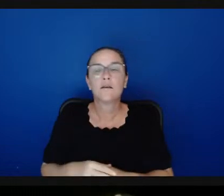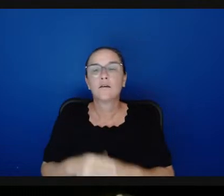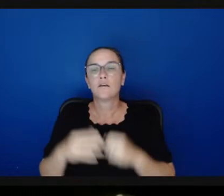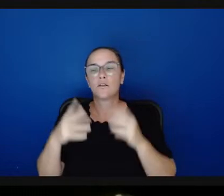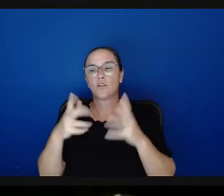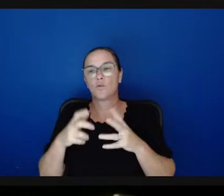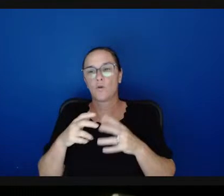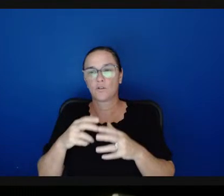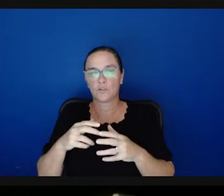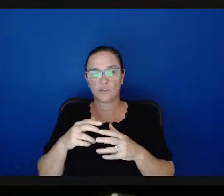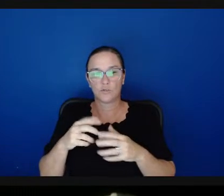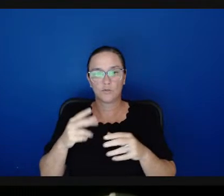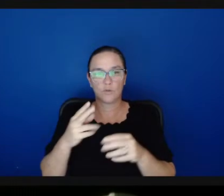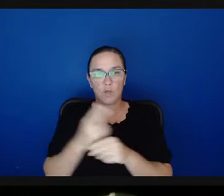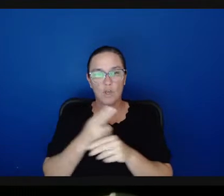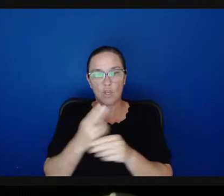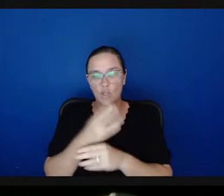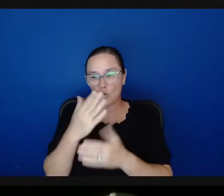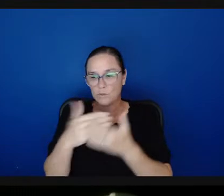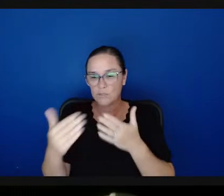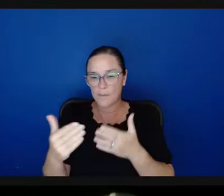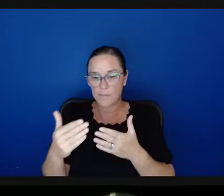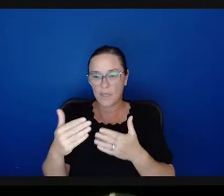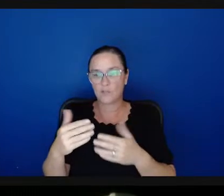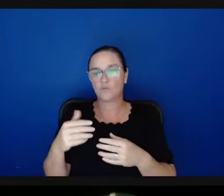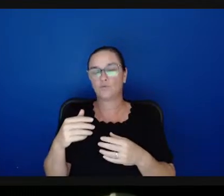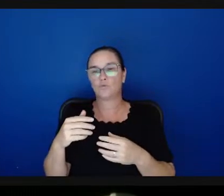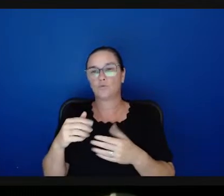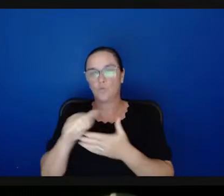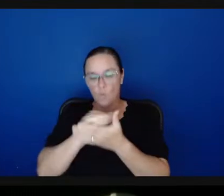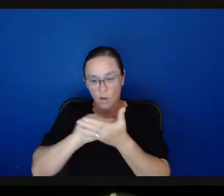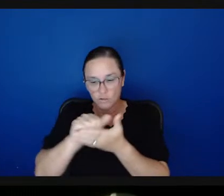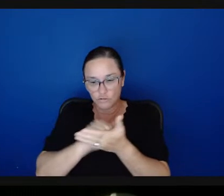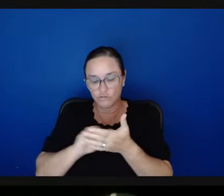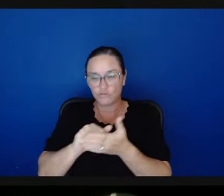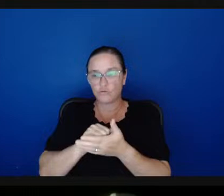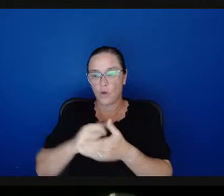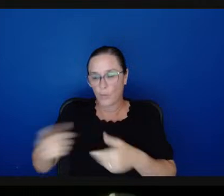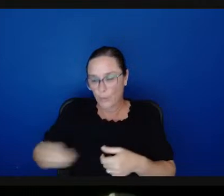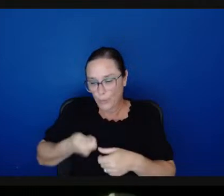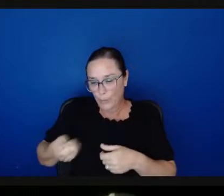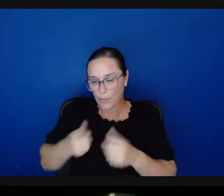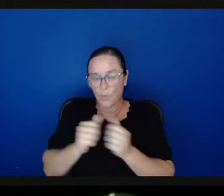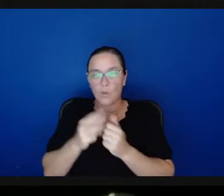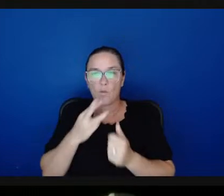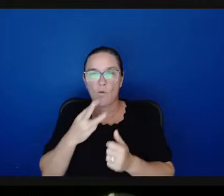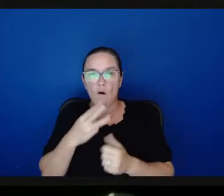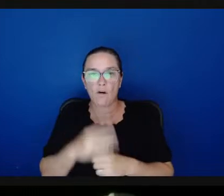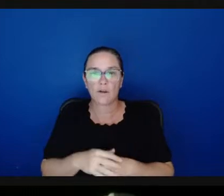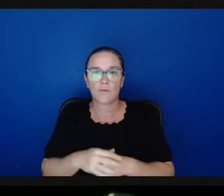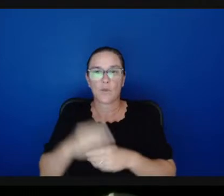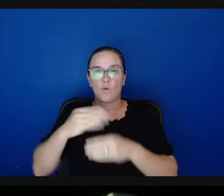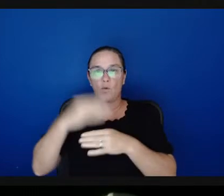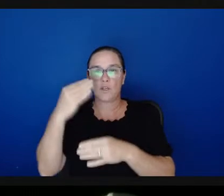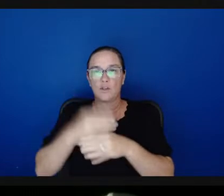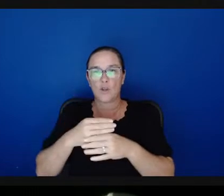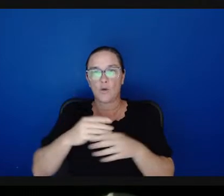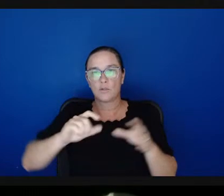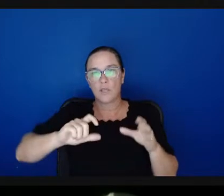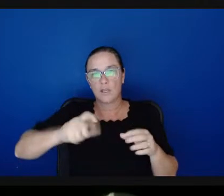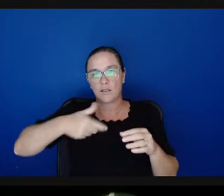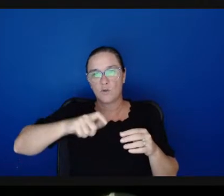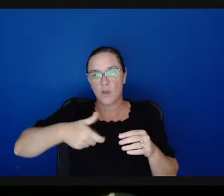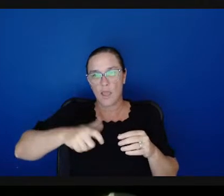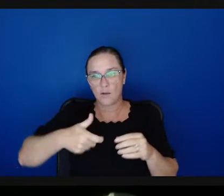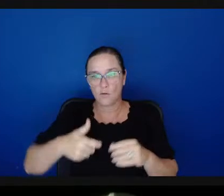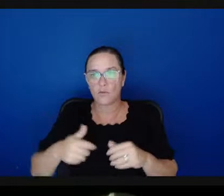water or some kind of cloth or something like that. They note windows and door handles, especially, you can scratch paint and metal surfaces